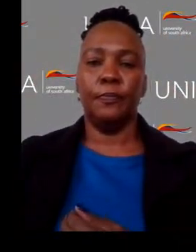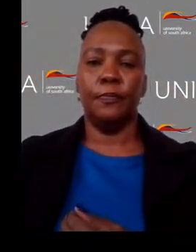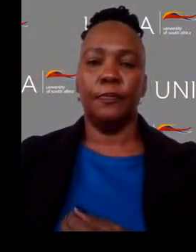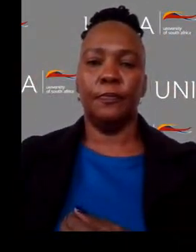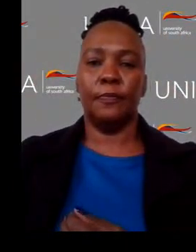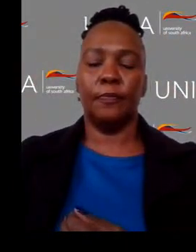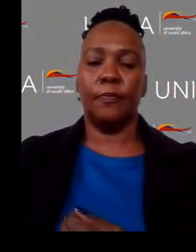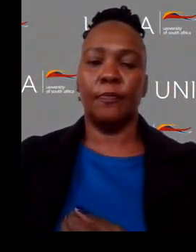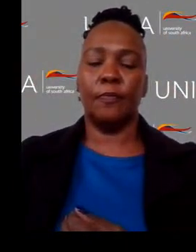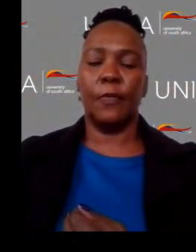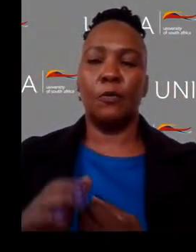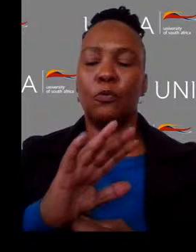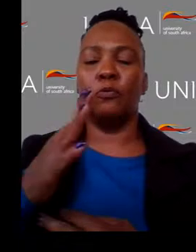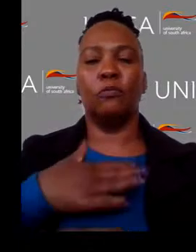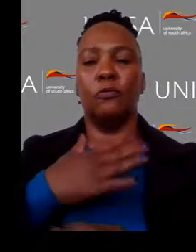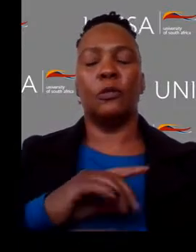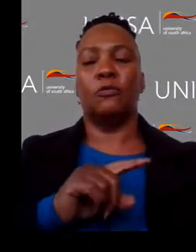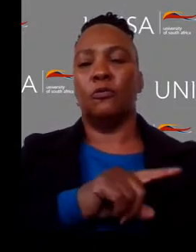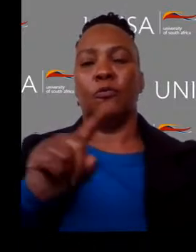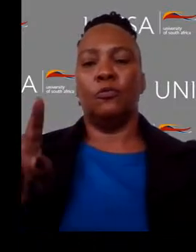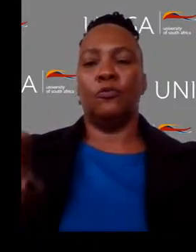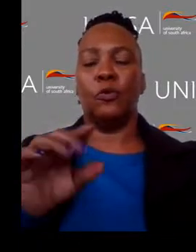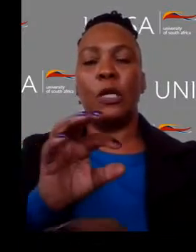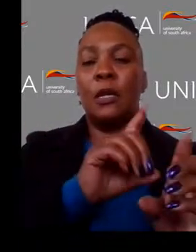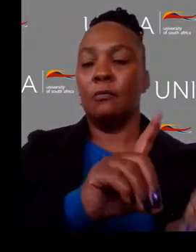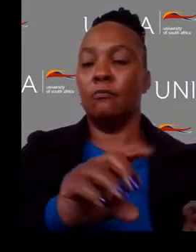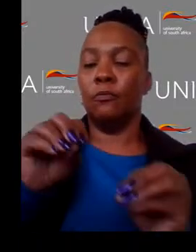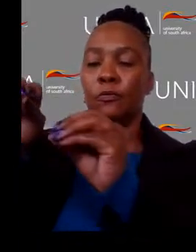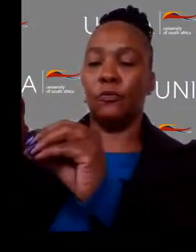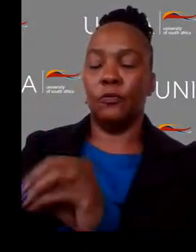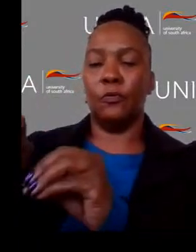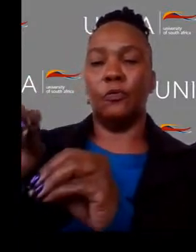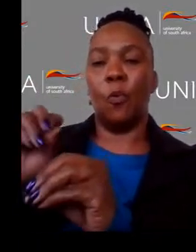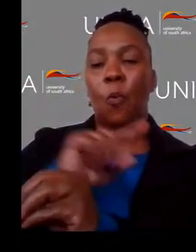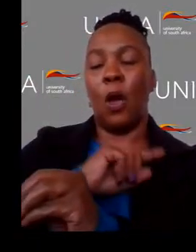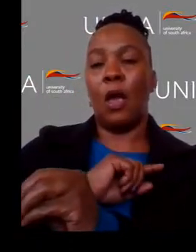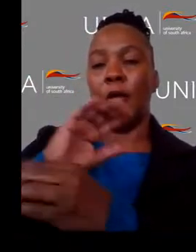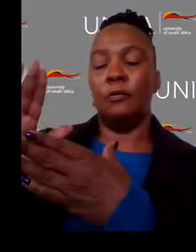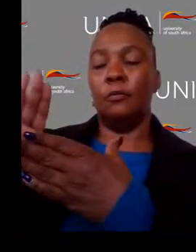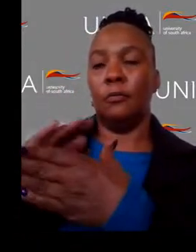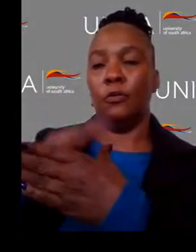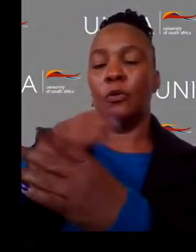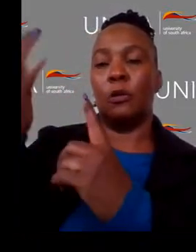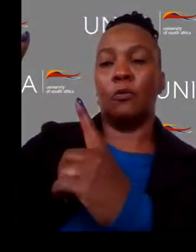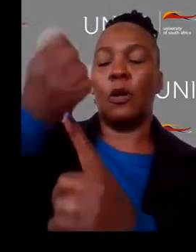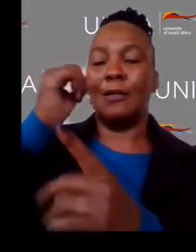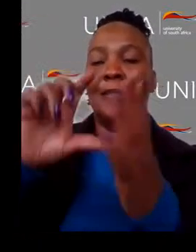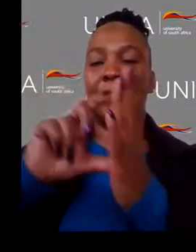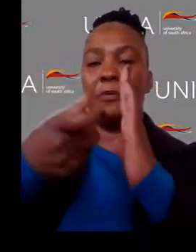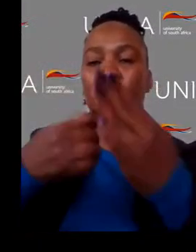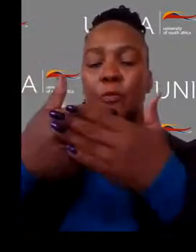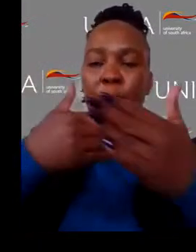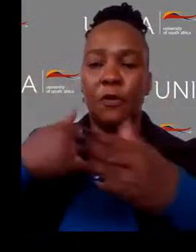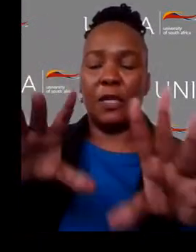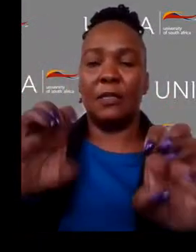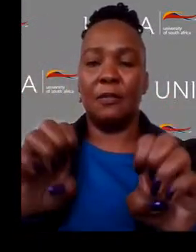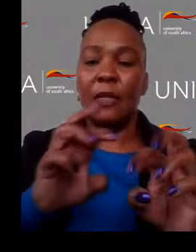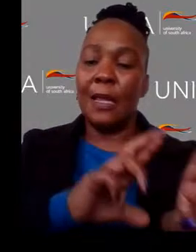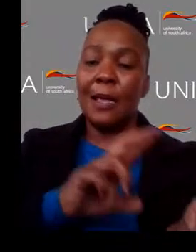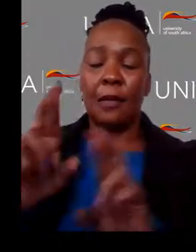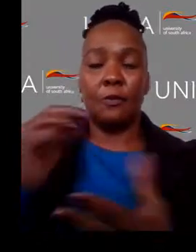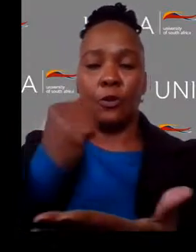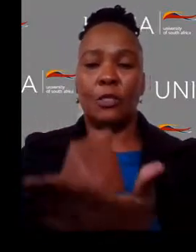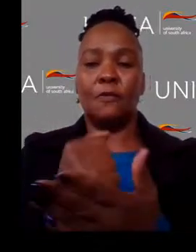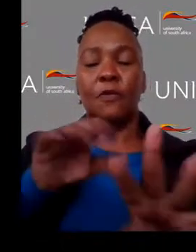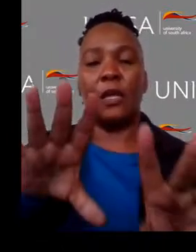We don't wish to defer a student because they've acquired a disability before exams. If you are ready to sit for the exam and